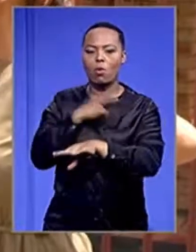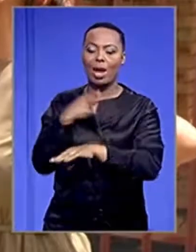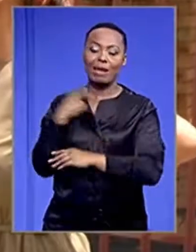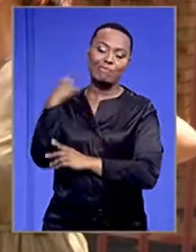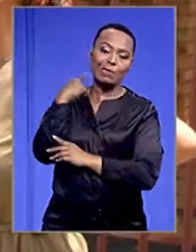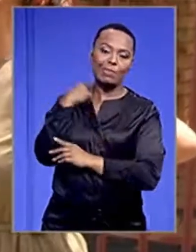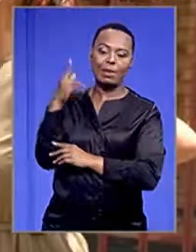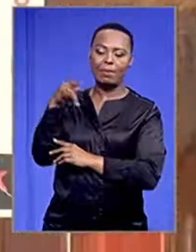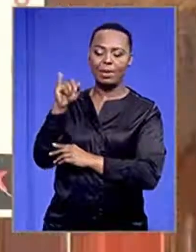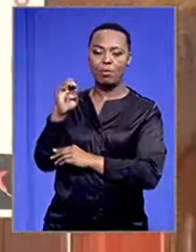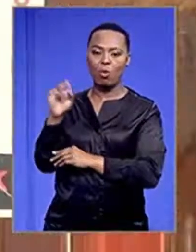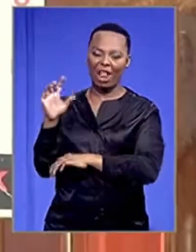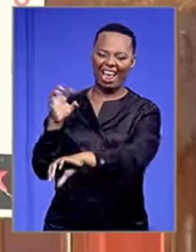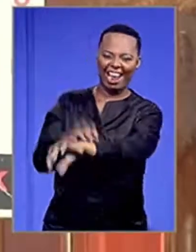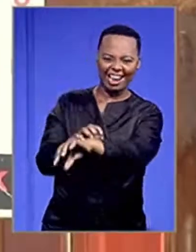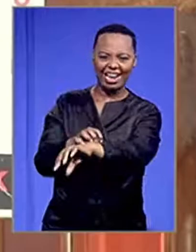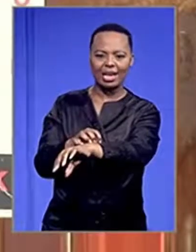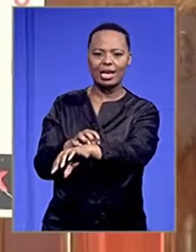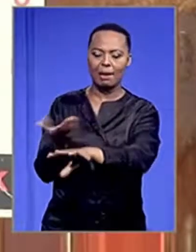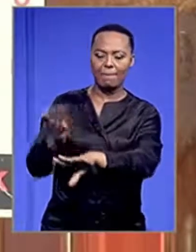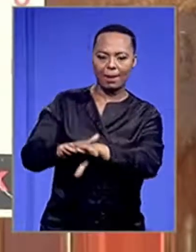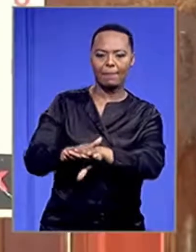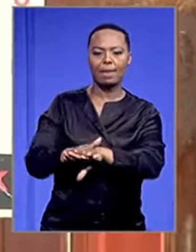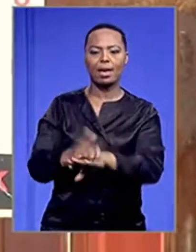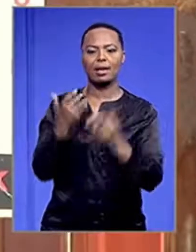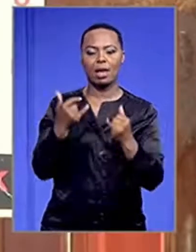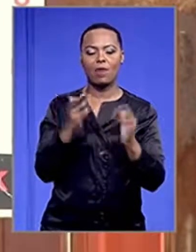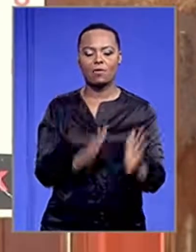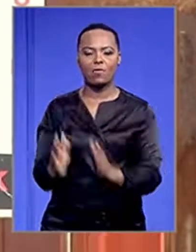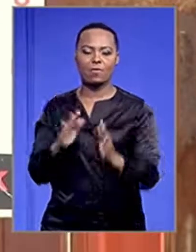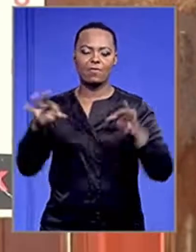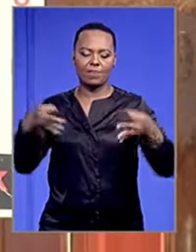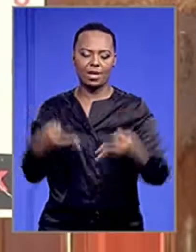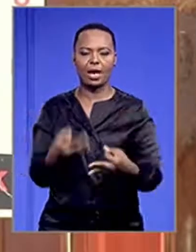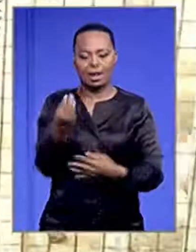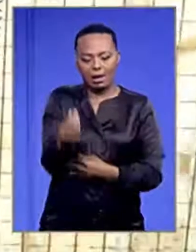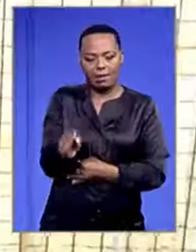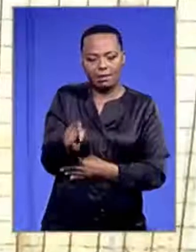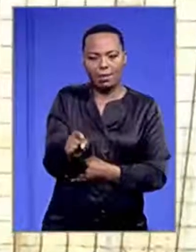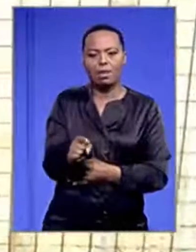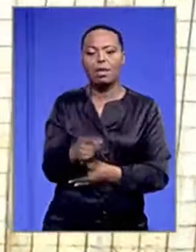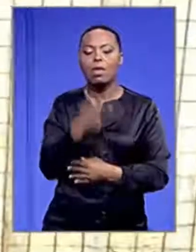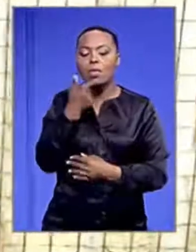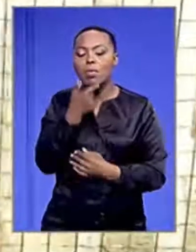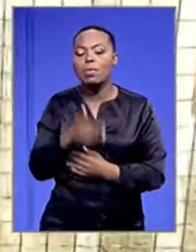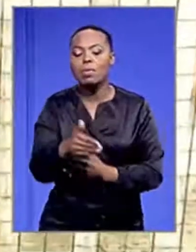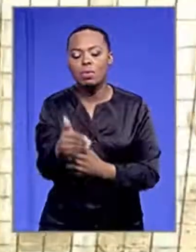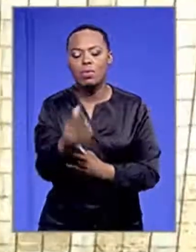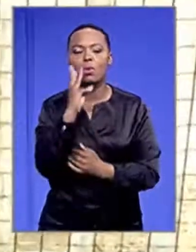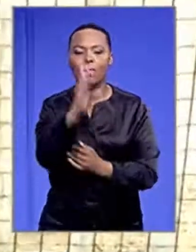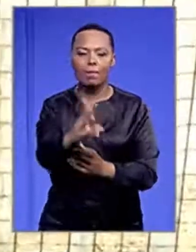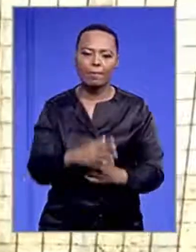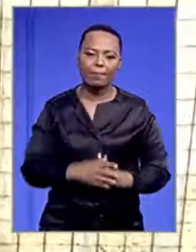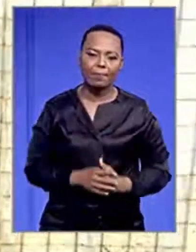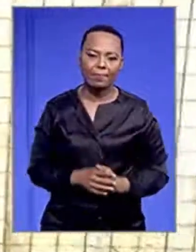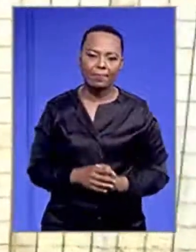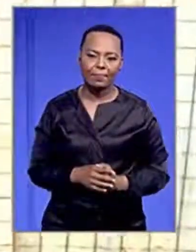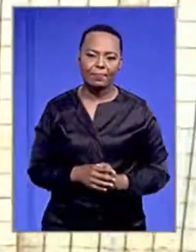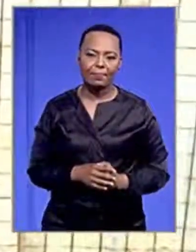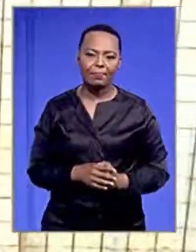wagi pitbull ka la matlazu linza li ba ganyeta pilho ya kakwe. Kamo gelo siyekwi SABC News Blumfonteini